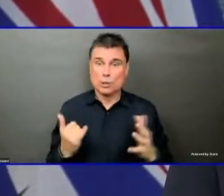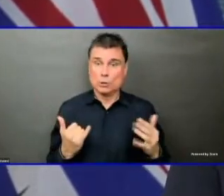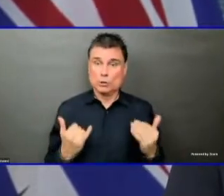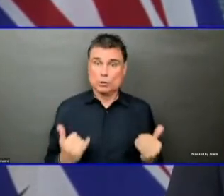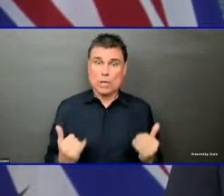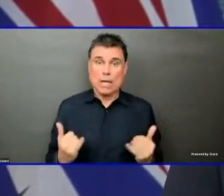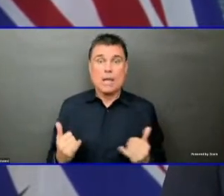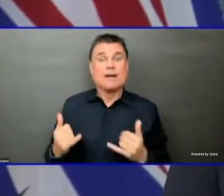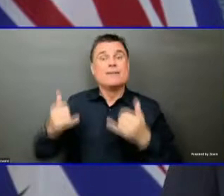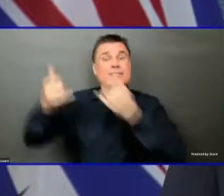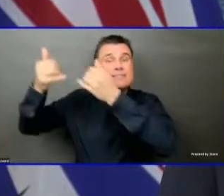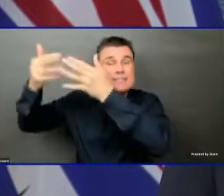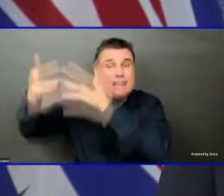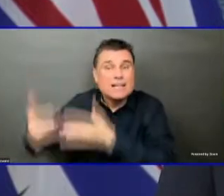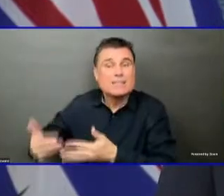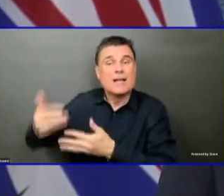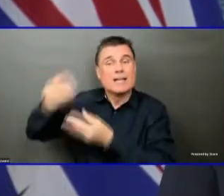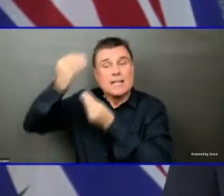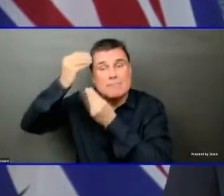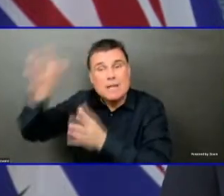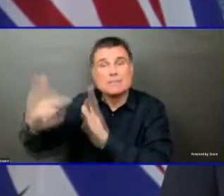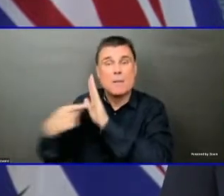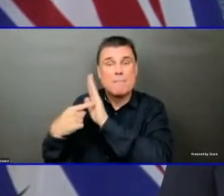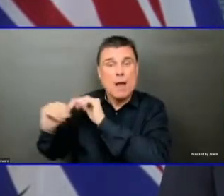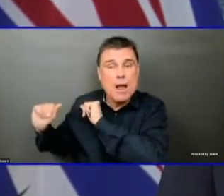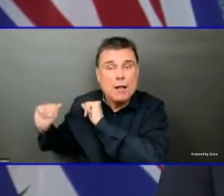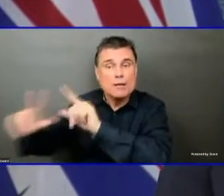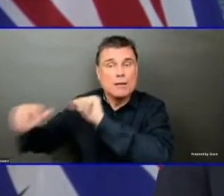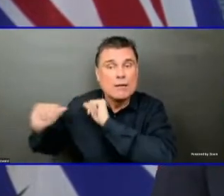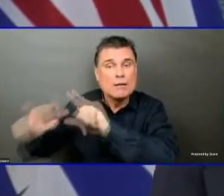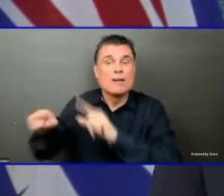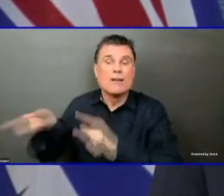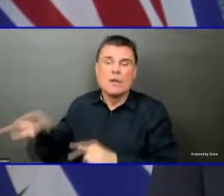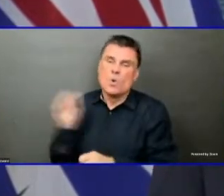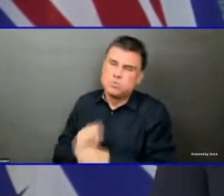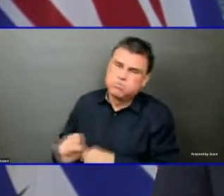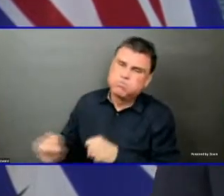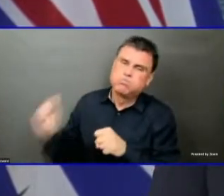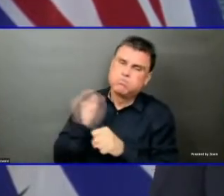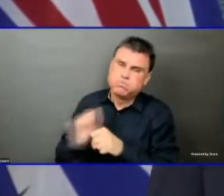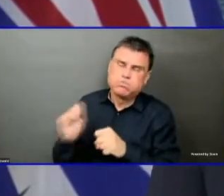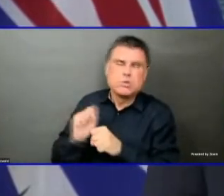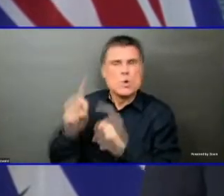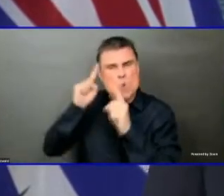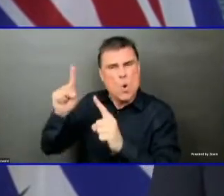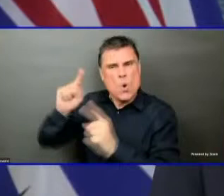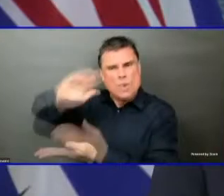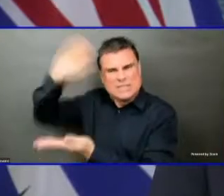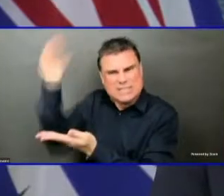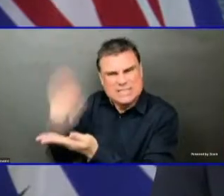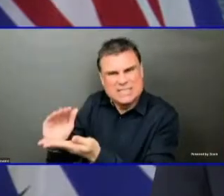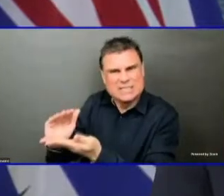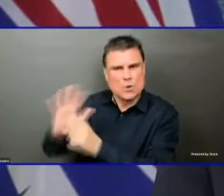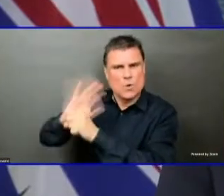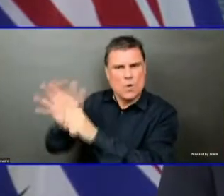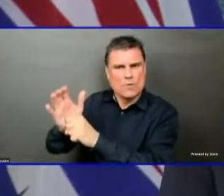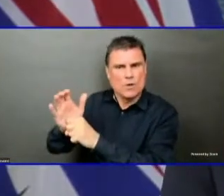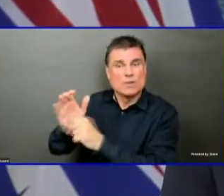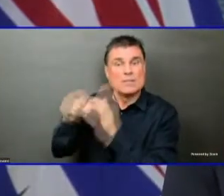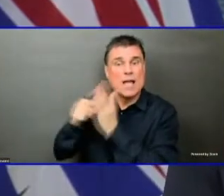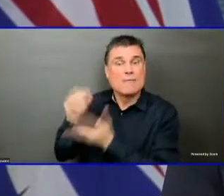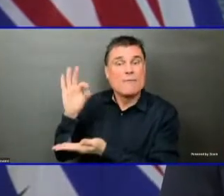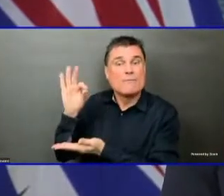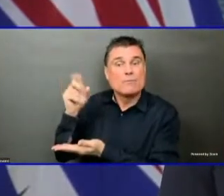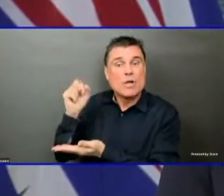difference. And I want to acknowledge in particular Fraser Health. If you look at active cases, Fraser Health is approximately 38%